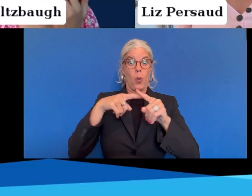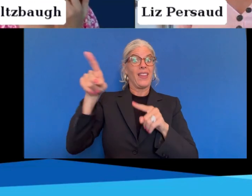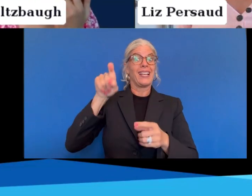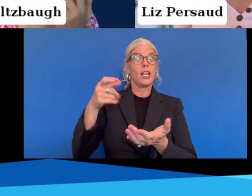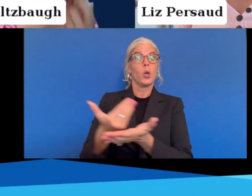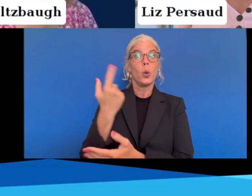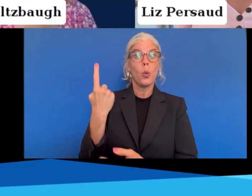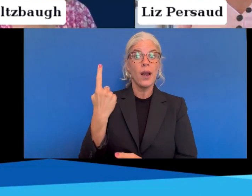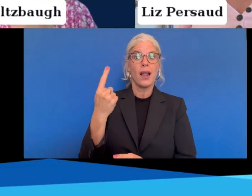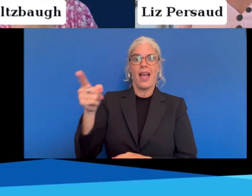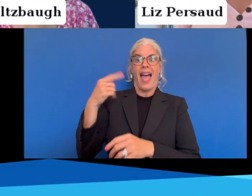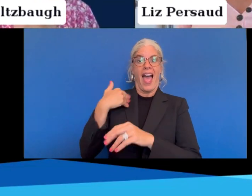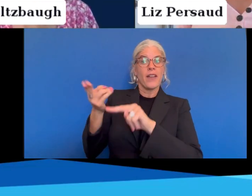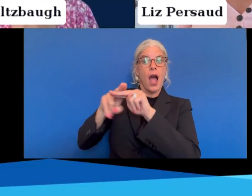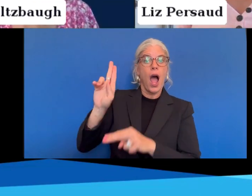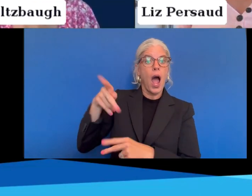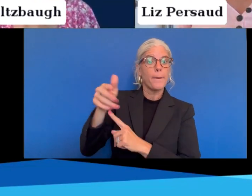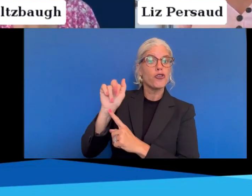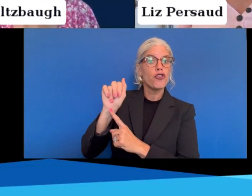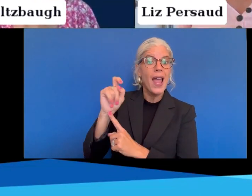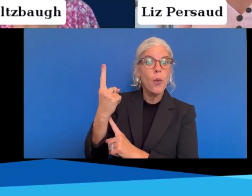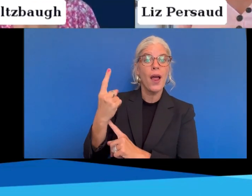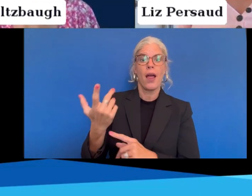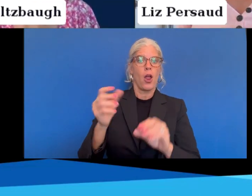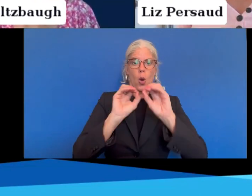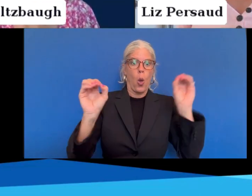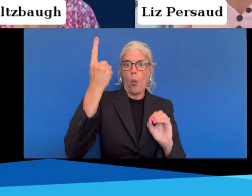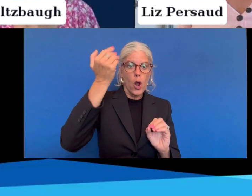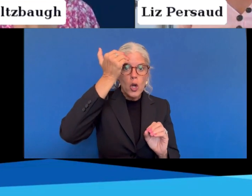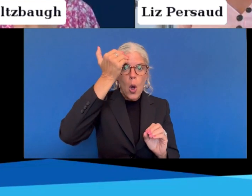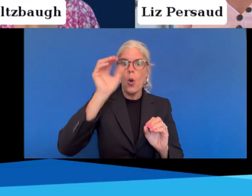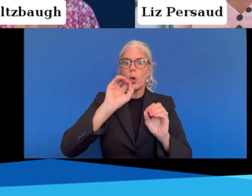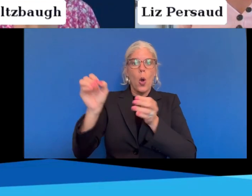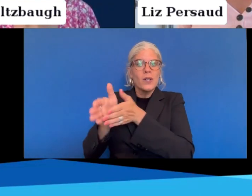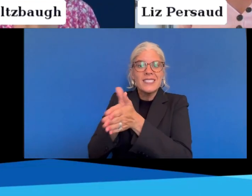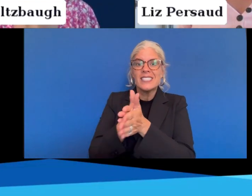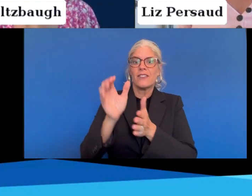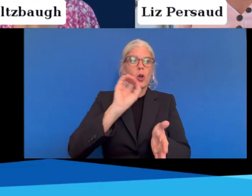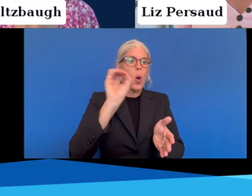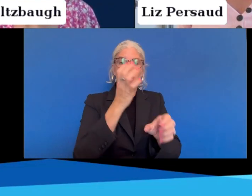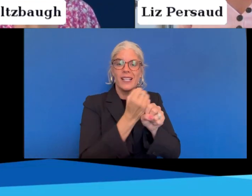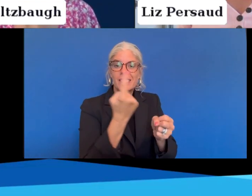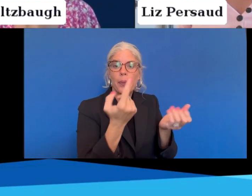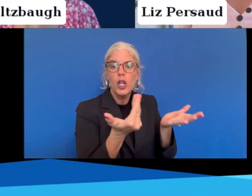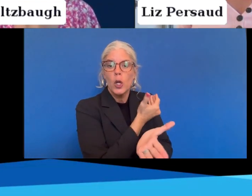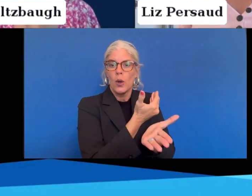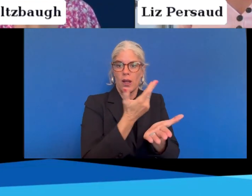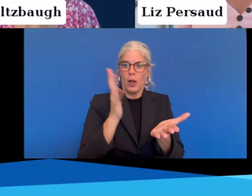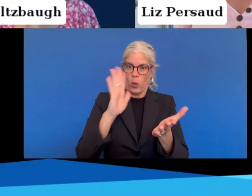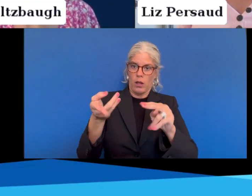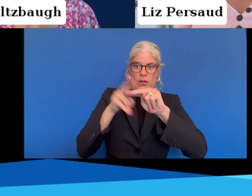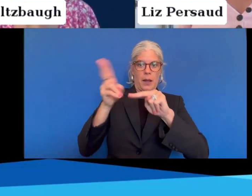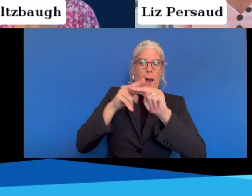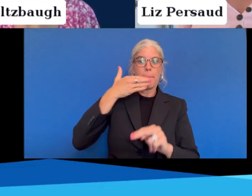I can't advocate anymore, is that radiological facilities have equipment, and that's what